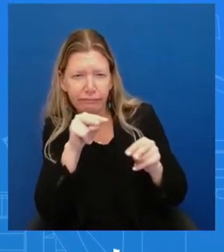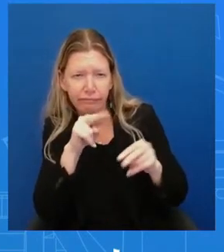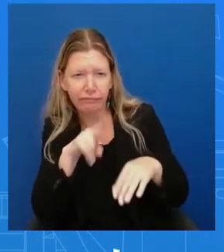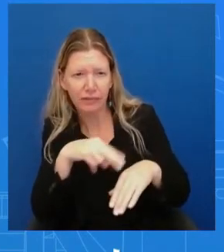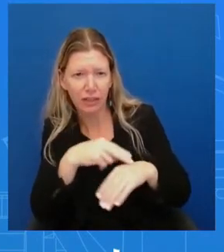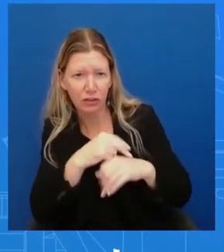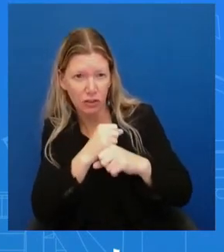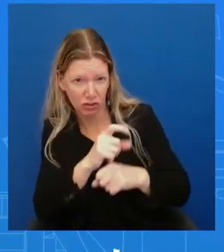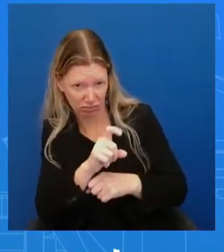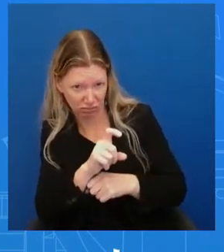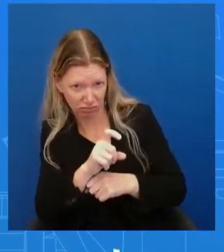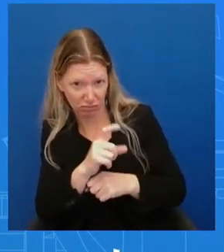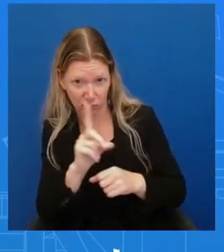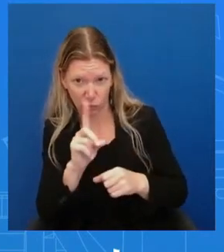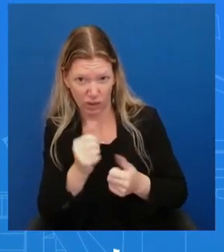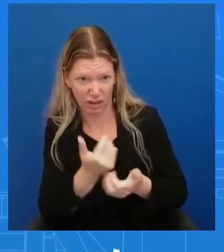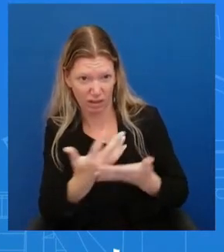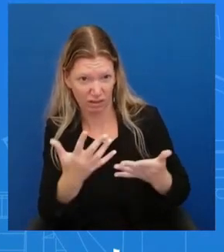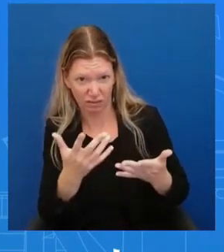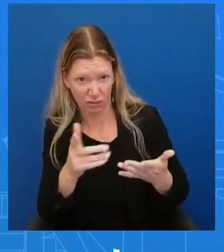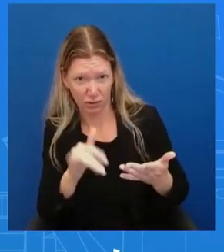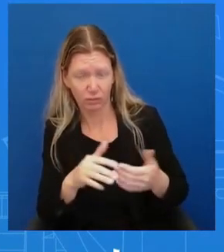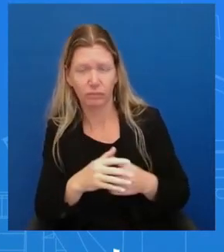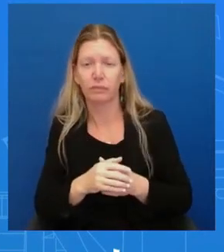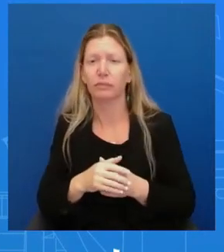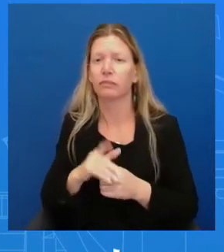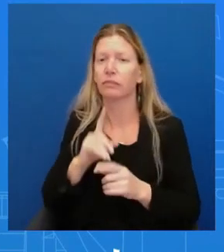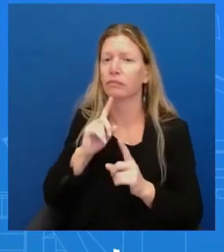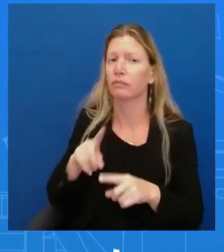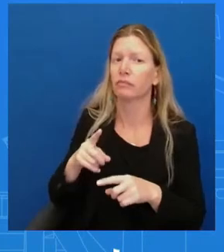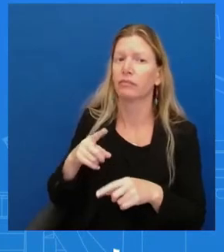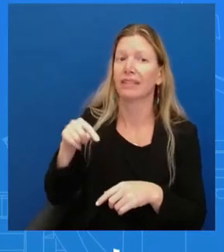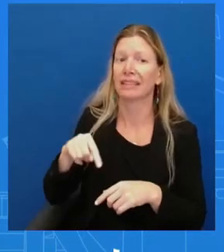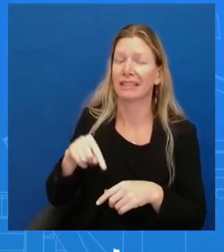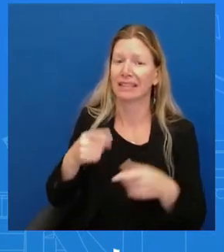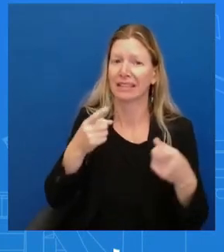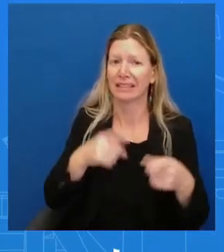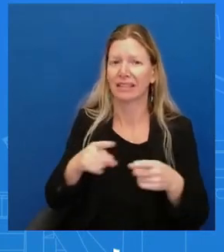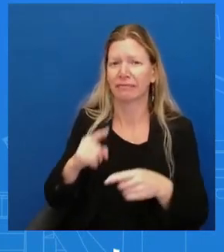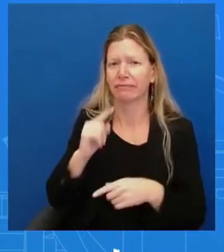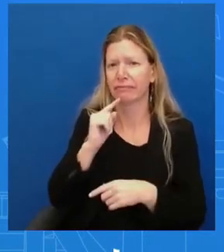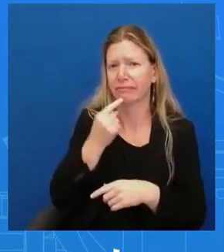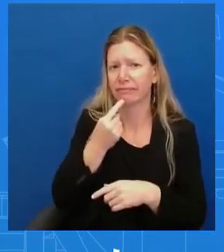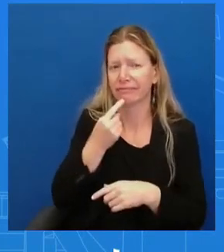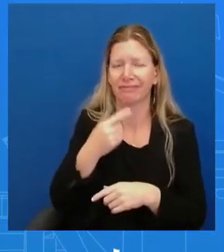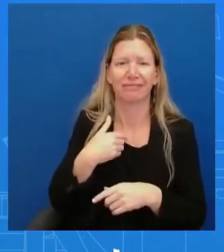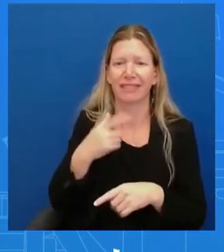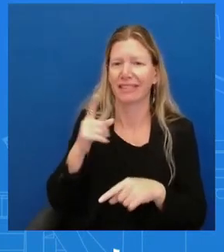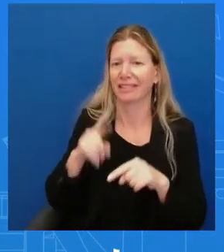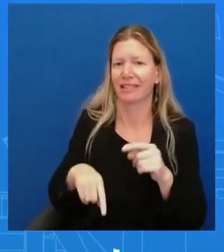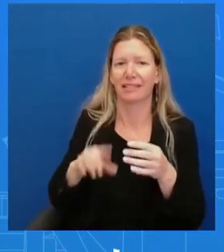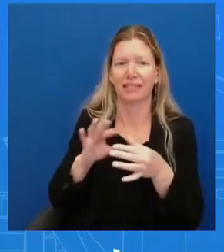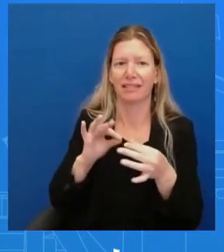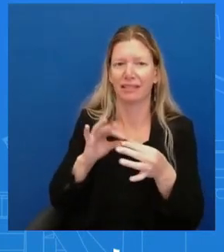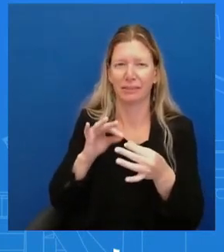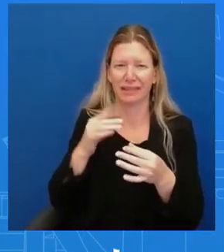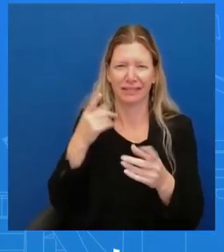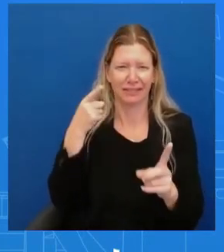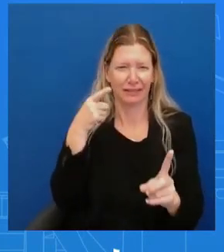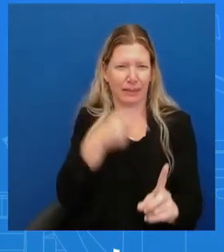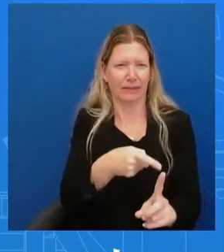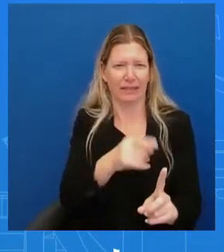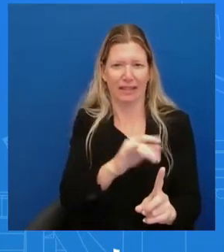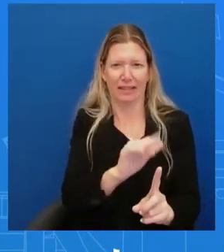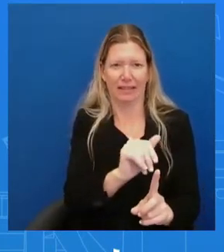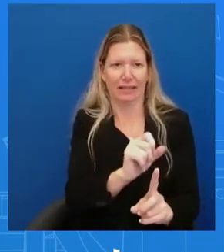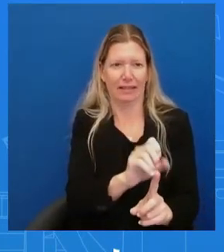very seriously. I can't speak to case by case, but obviously that's something that we take very seriously. We work with folks on the ground when